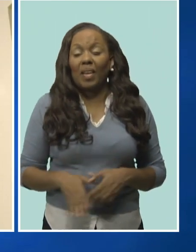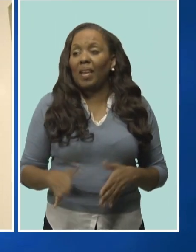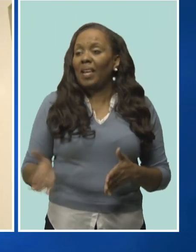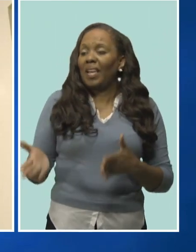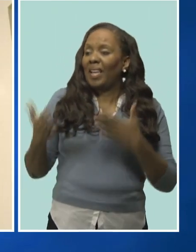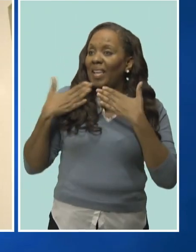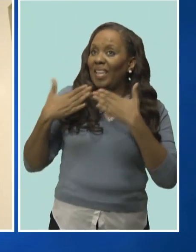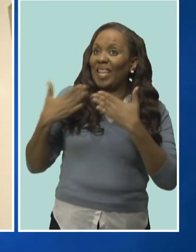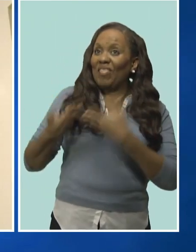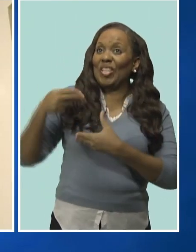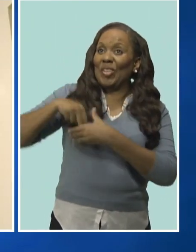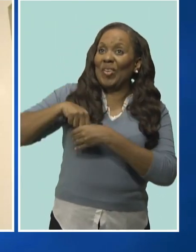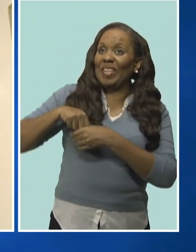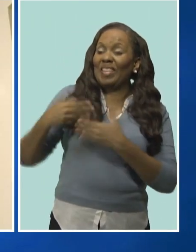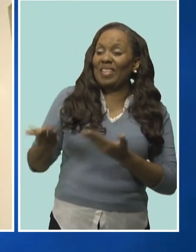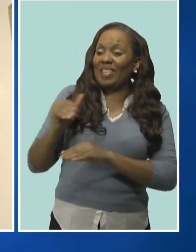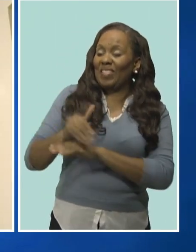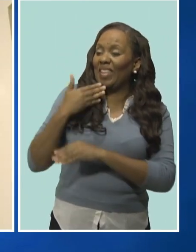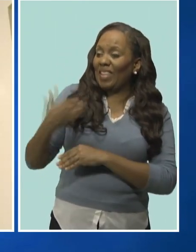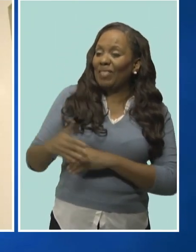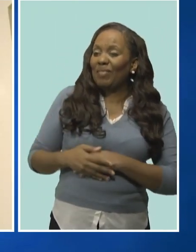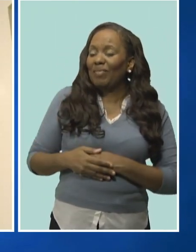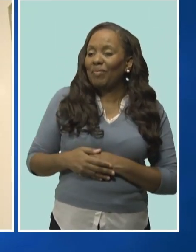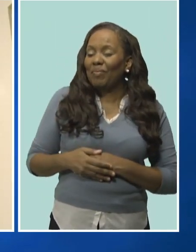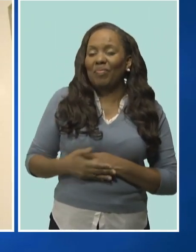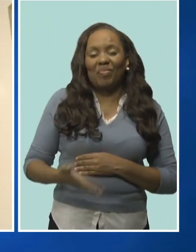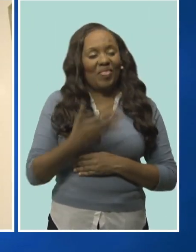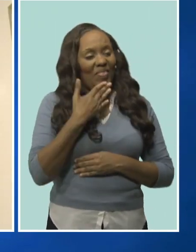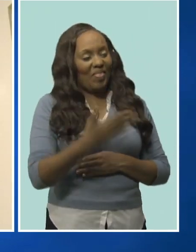I want to thank you so much for joining us this evening, Minister Straughn. Thank you very much.